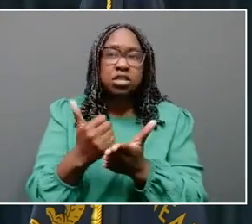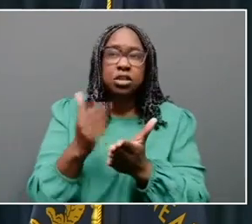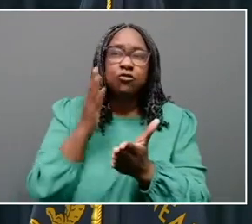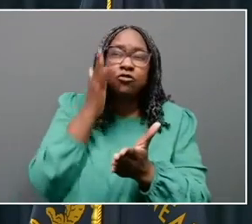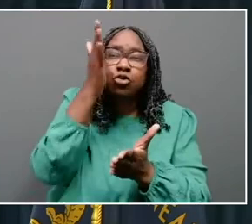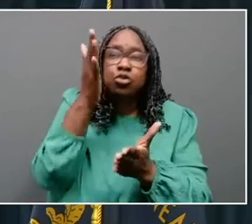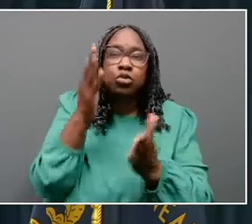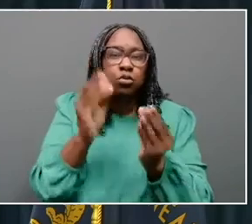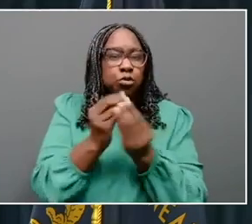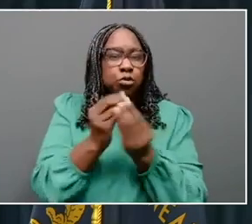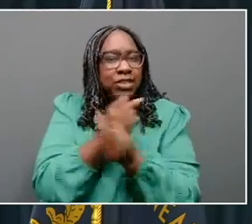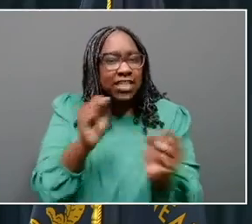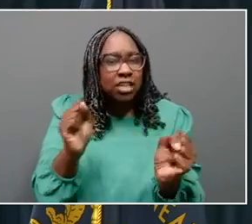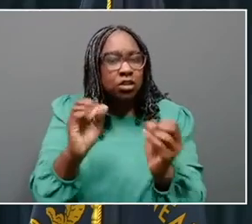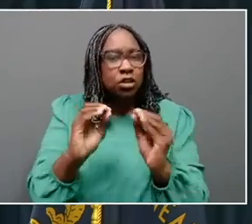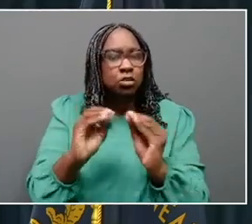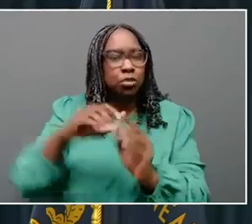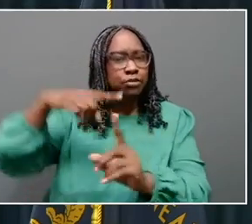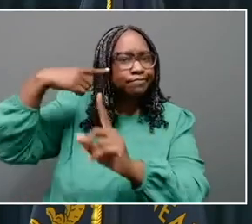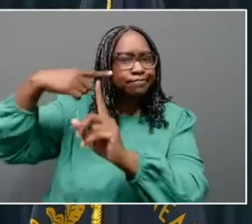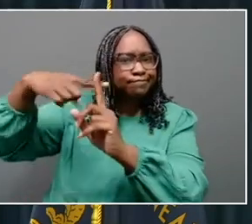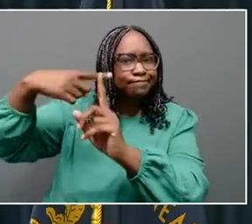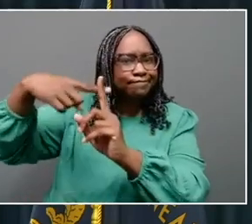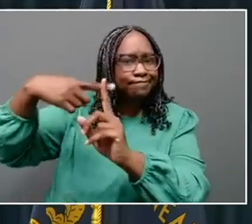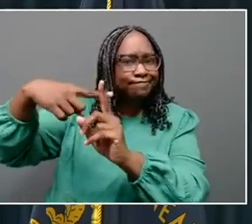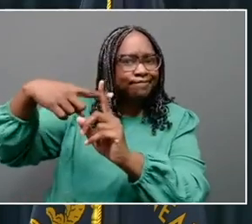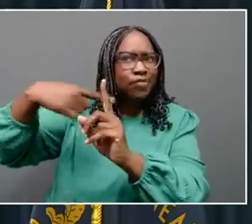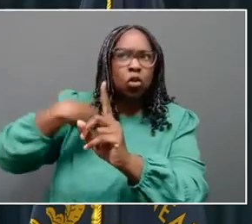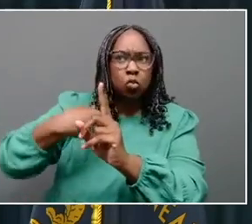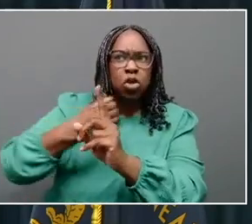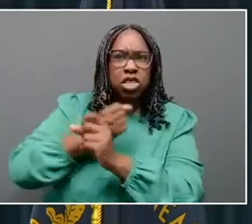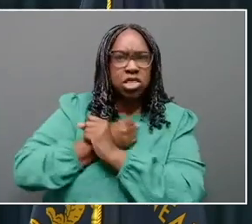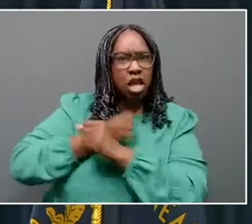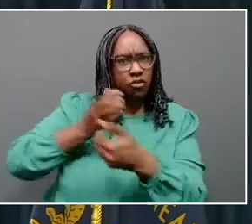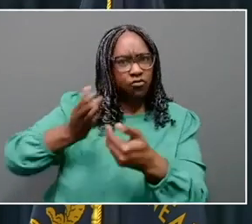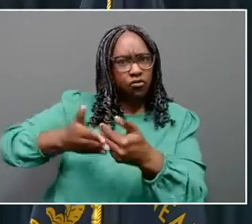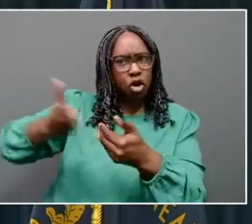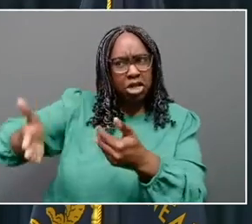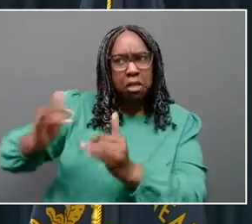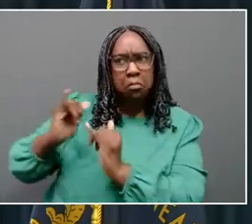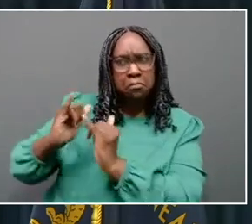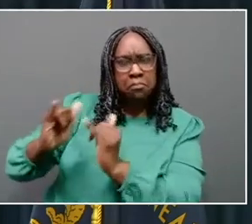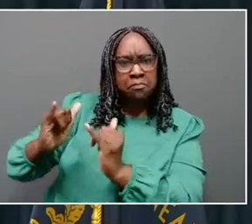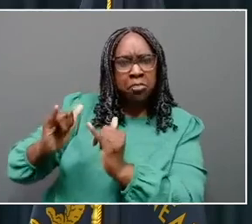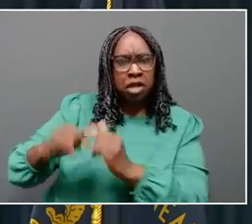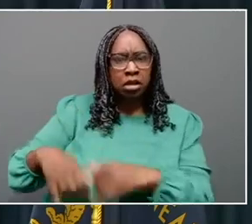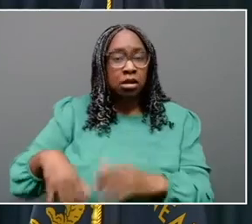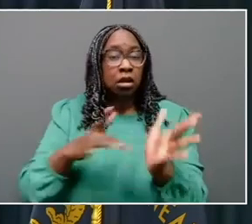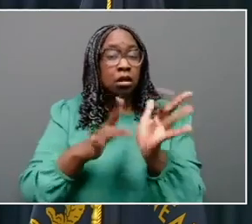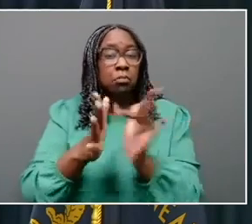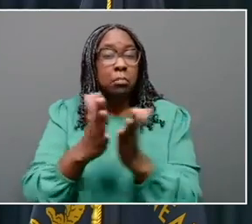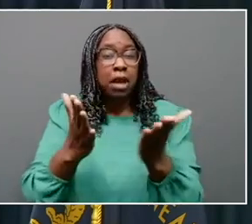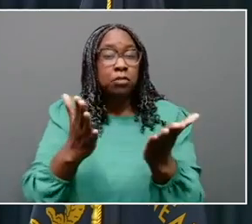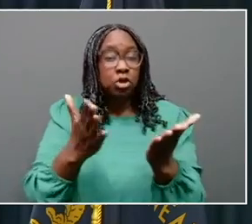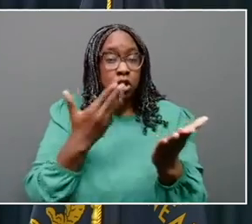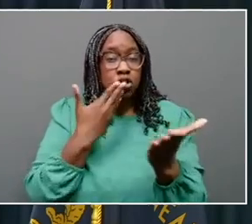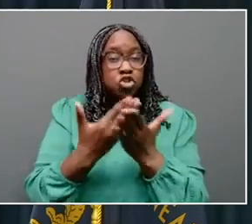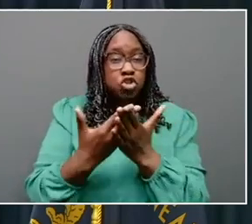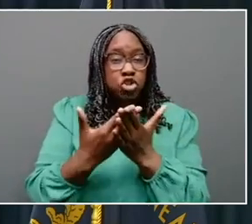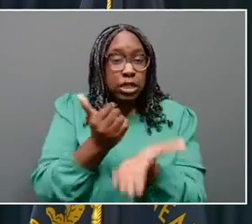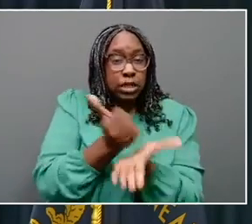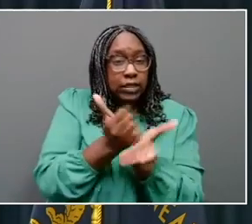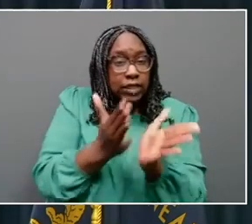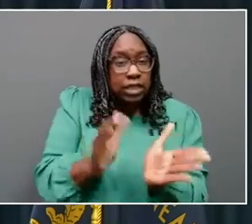neighbors. Golden Rule tells us we love our neighbors as ourselves. Parable of the Good Samaritan says everyone, absolutely everyone, is our